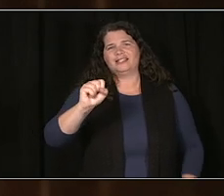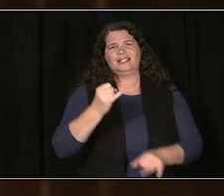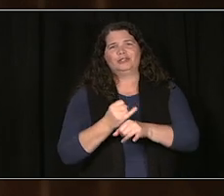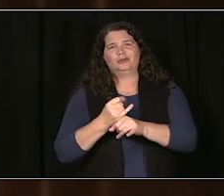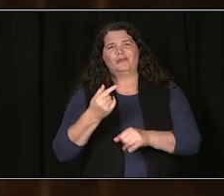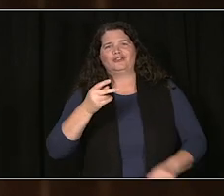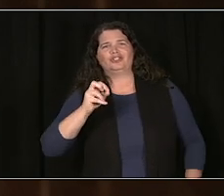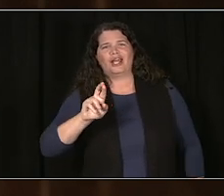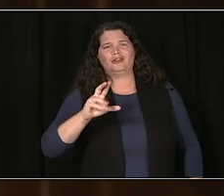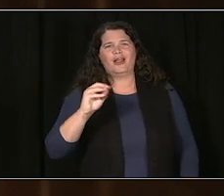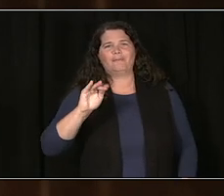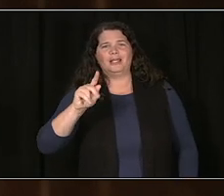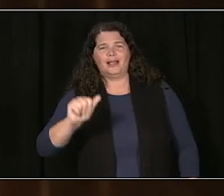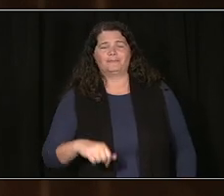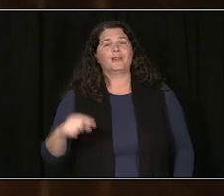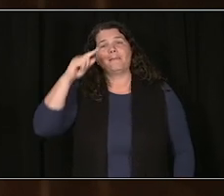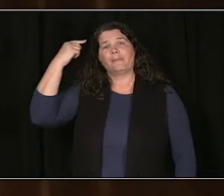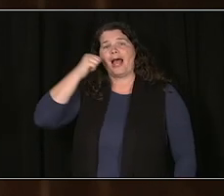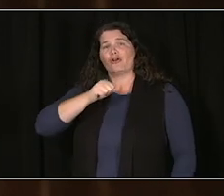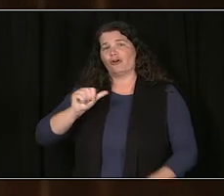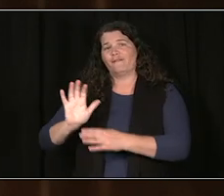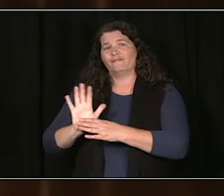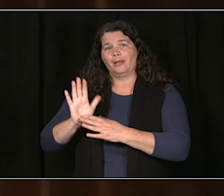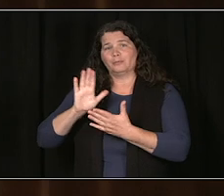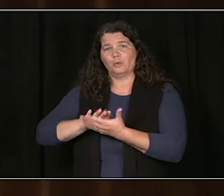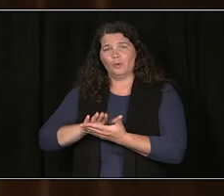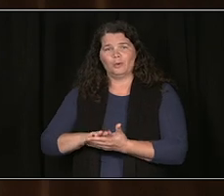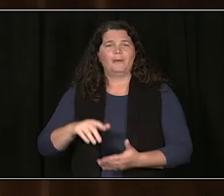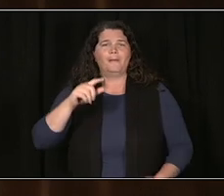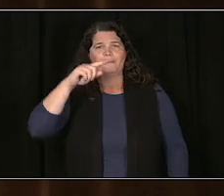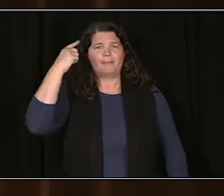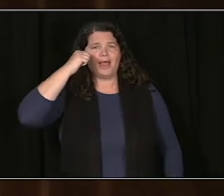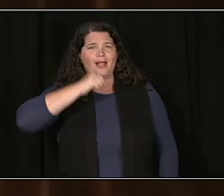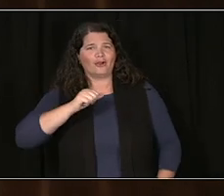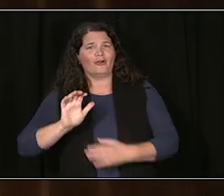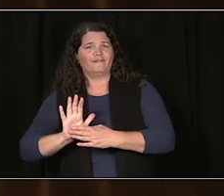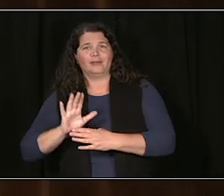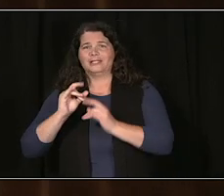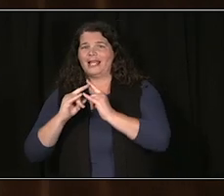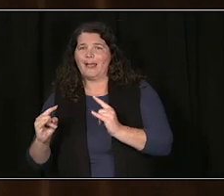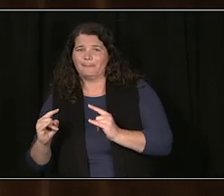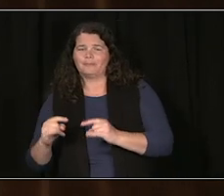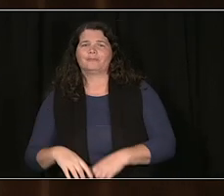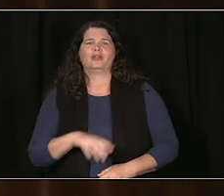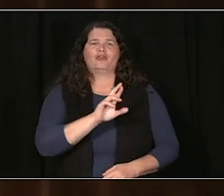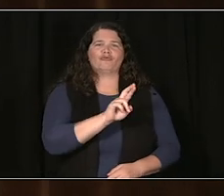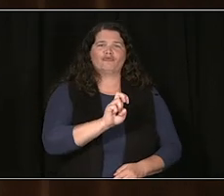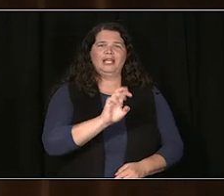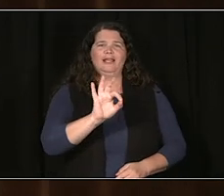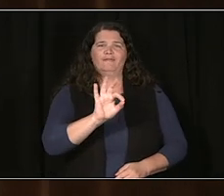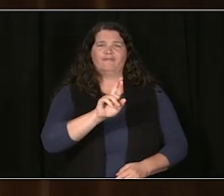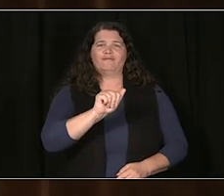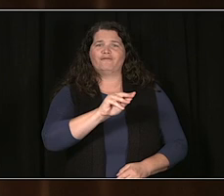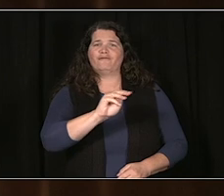Girl Film School, Black Girl Films Camp, the Imagine This International Women's Film Festival, or Reframe, as well as the